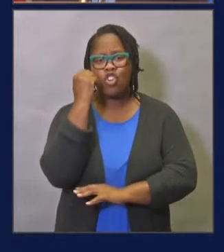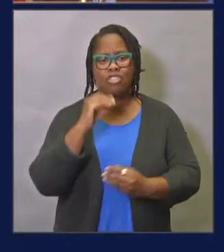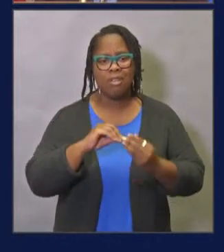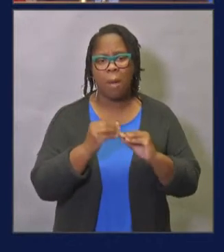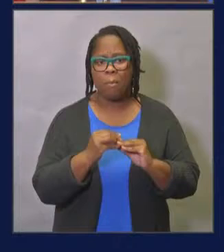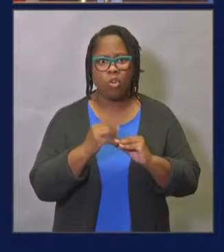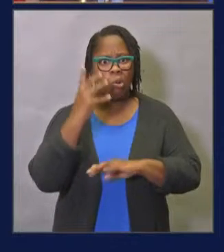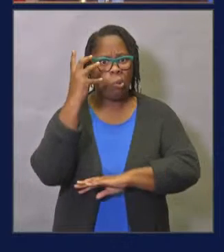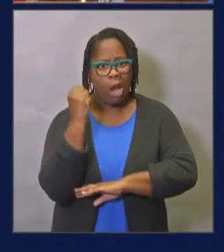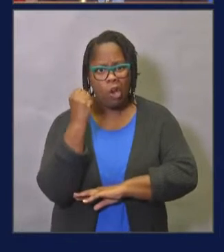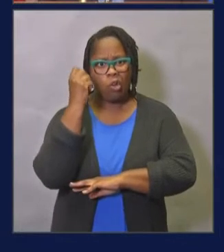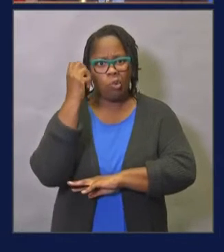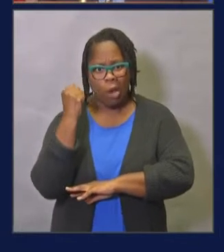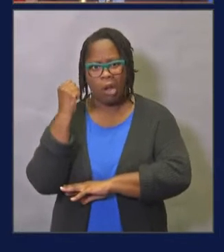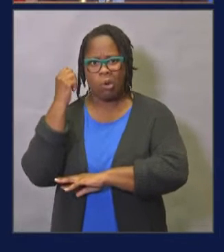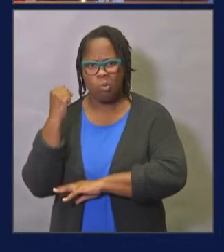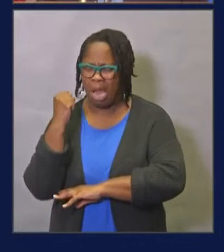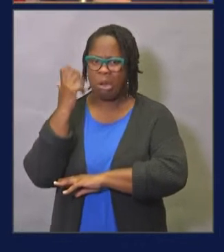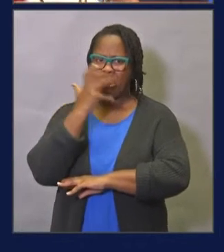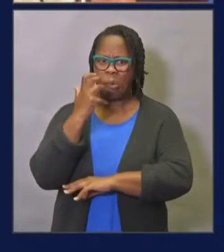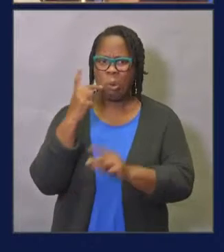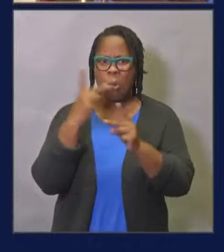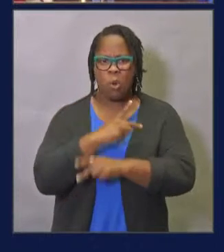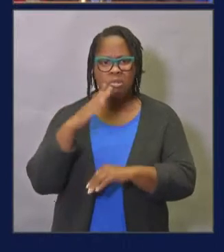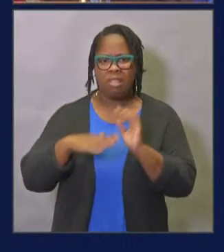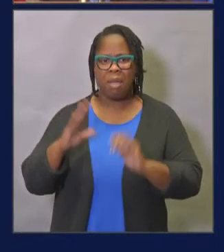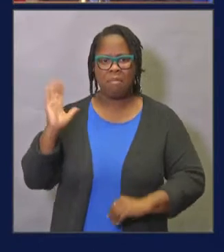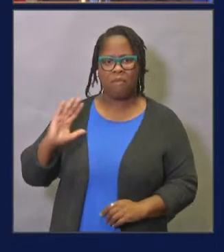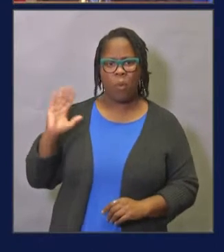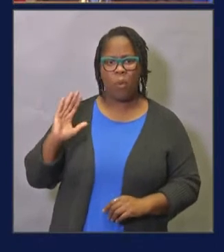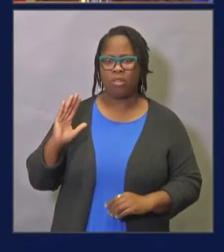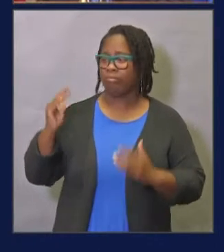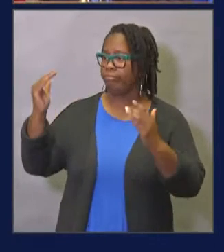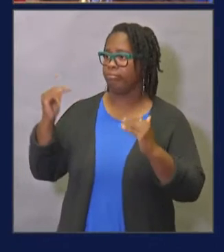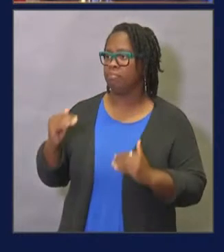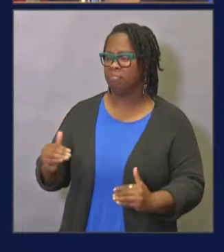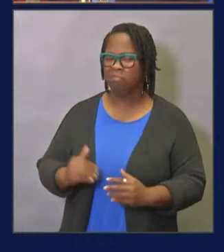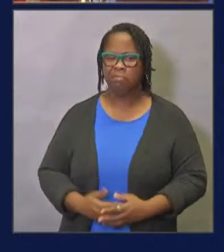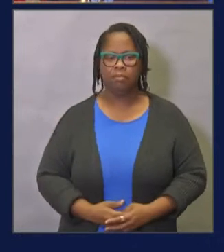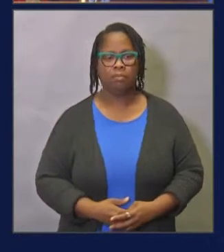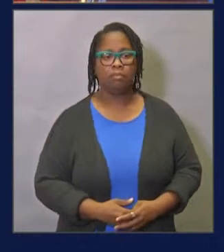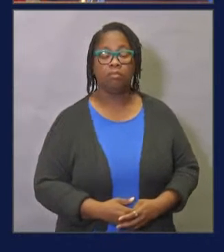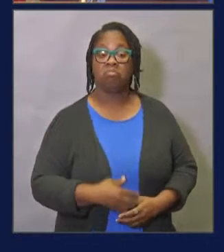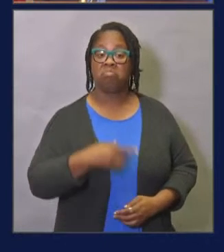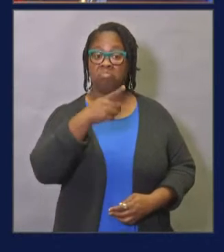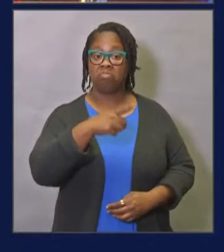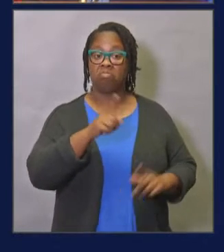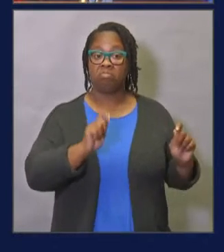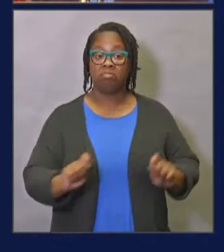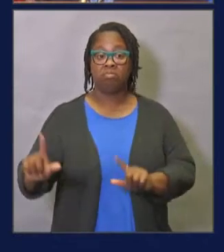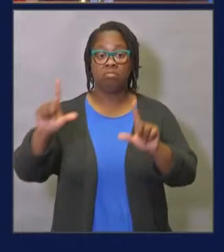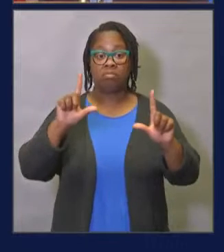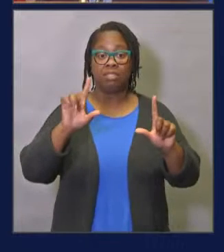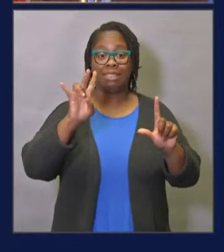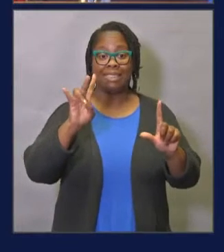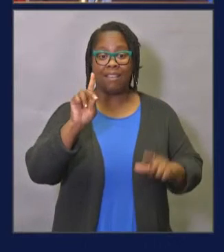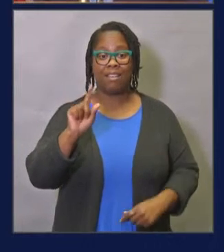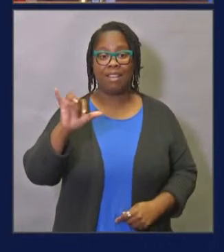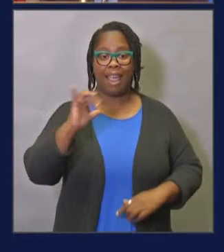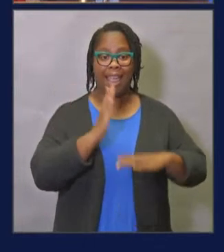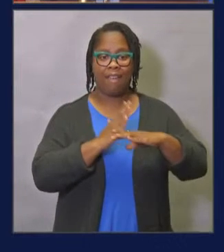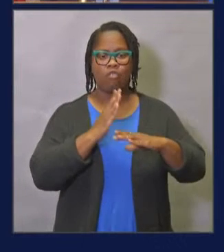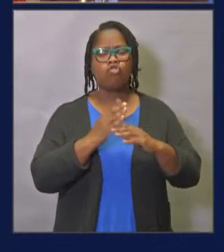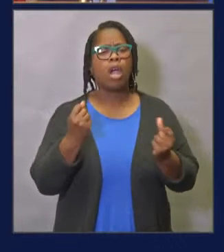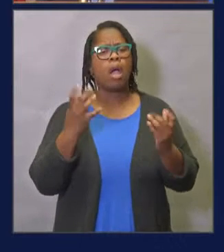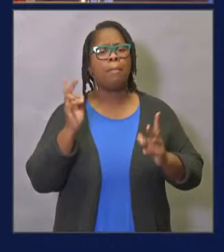very start of the pandemic. Next slide. This graph shows the 7-day average of the daily number of